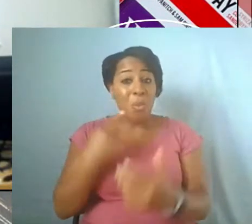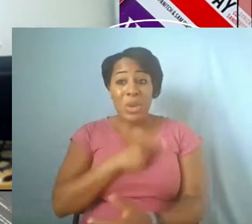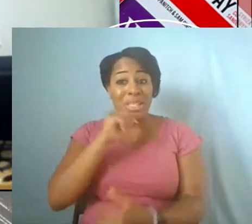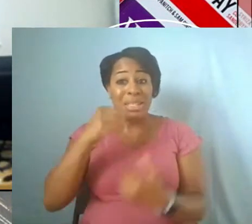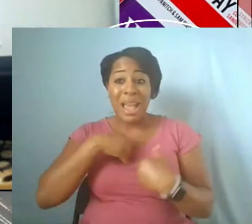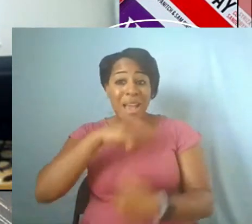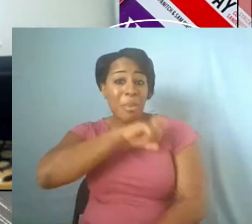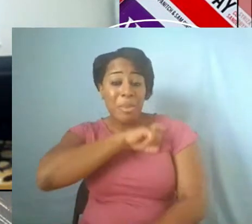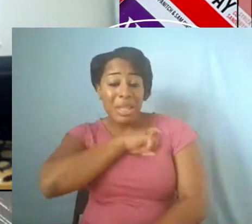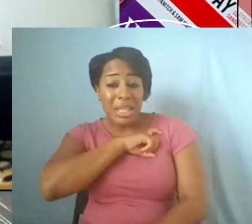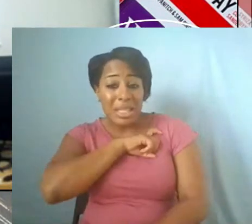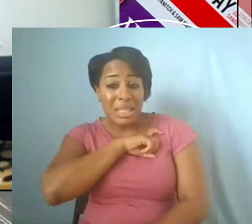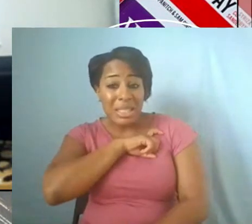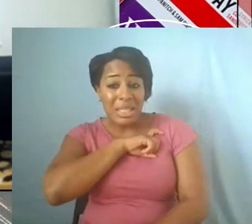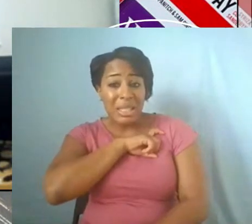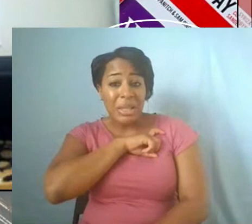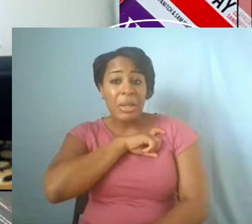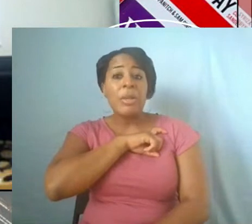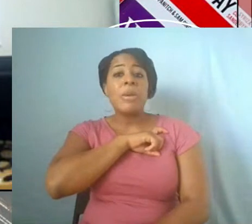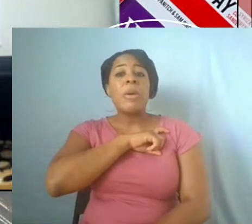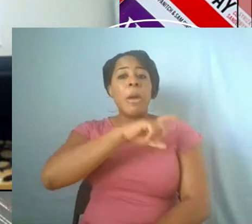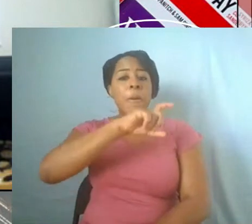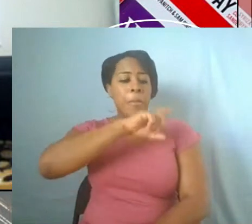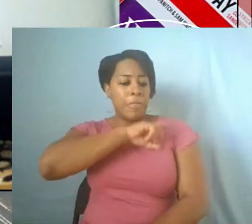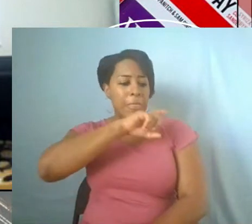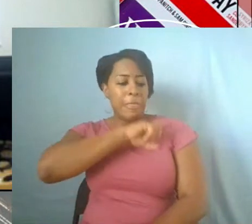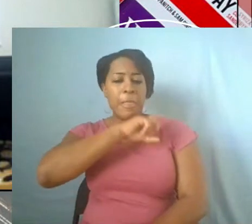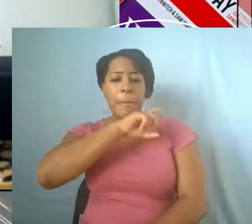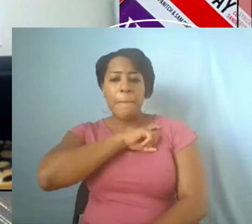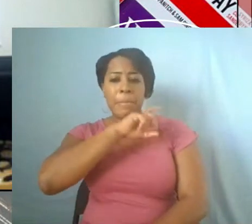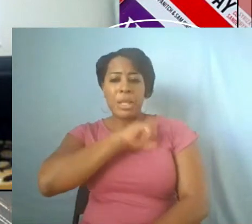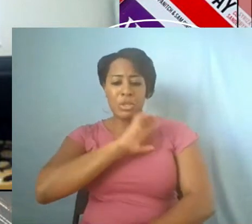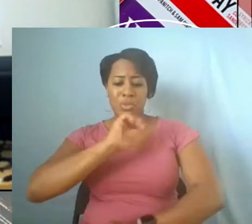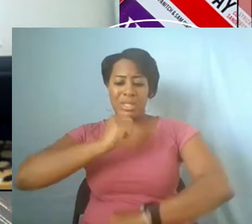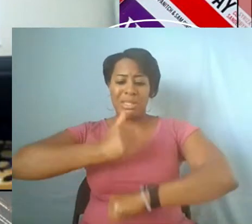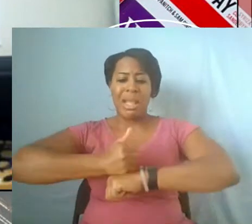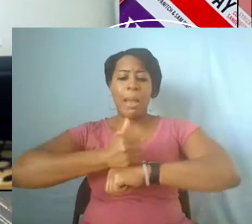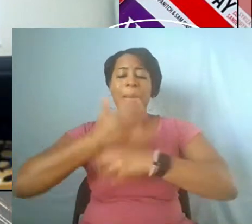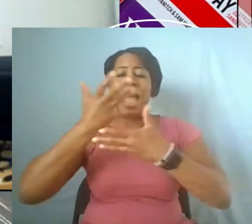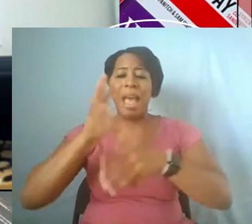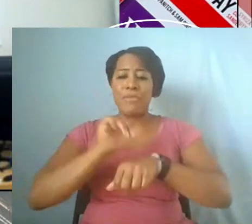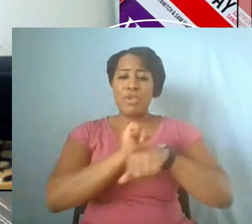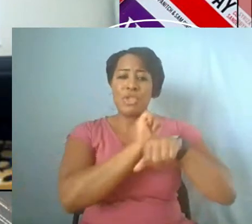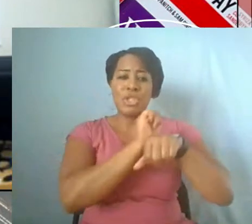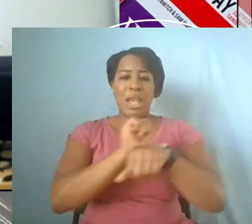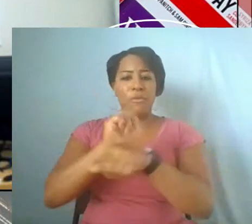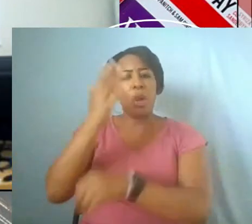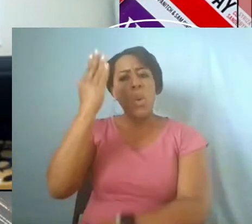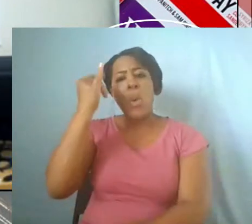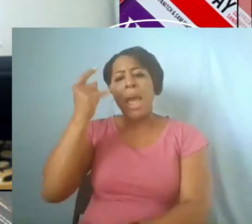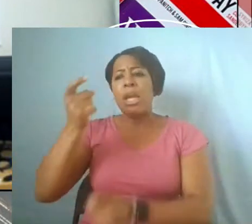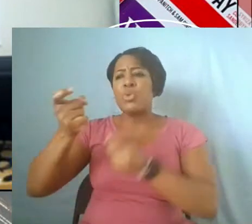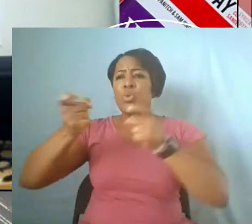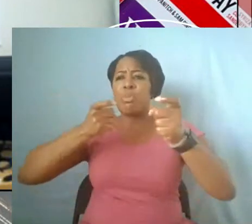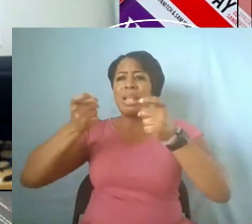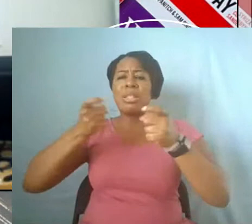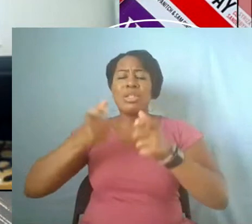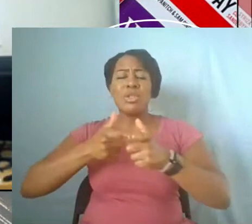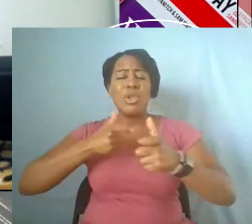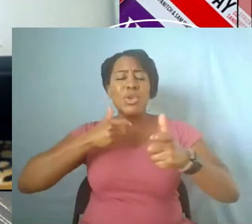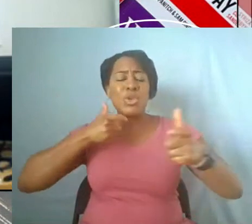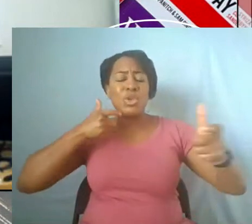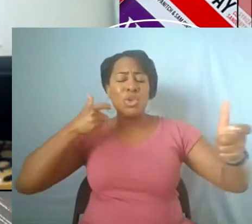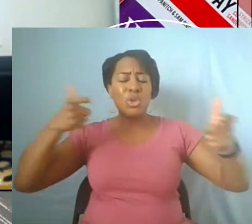was created after slavery ended to manage this huge population of